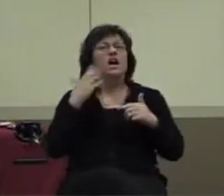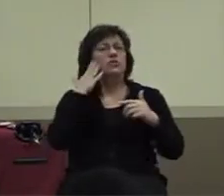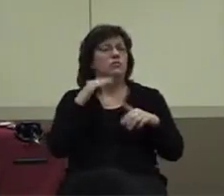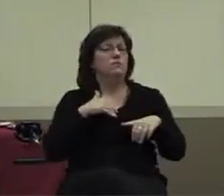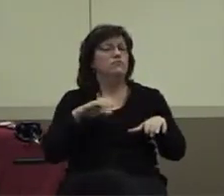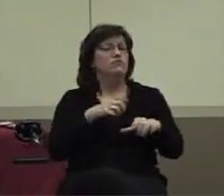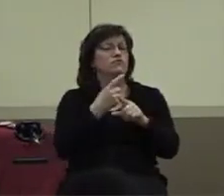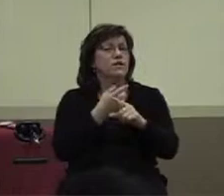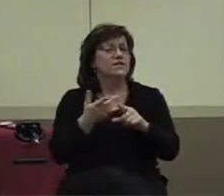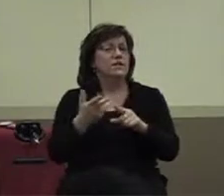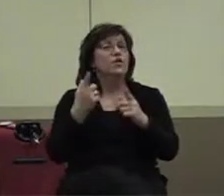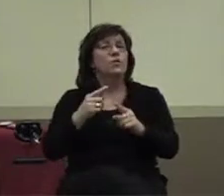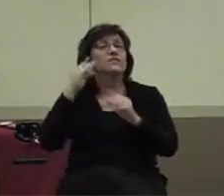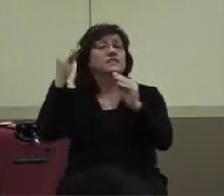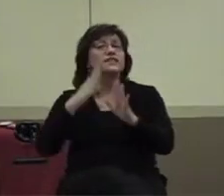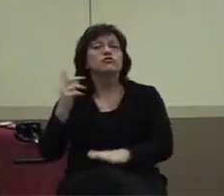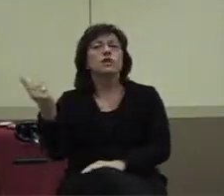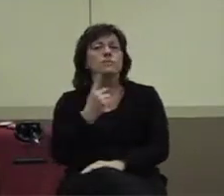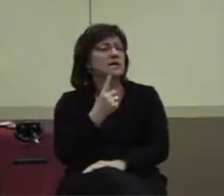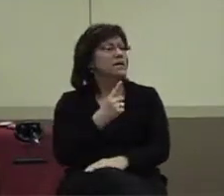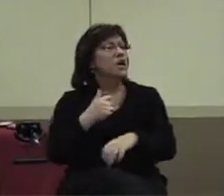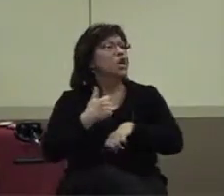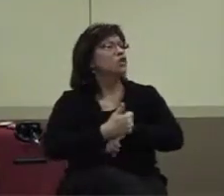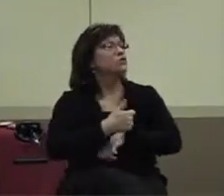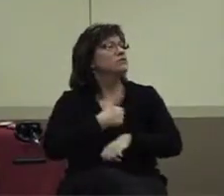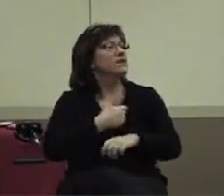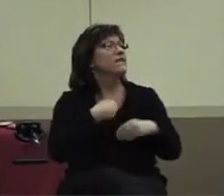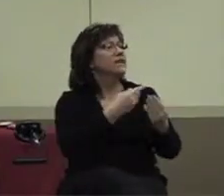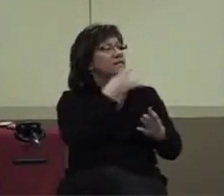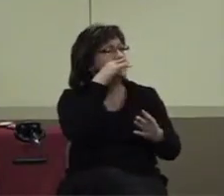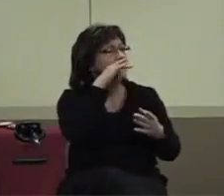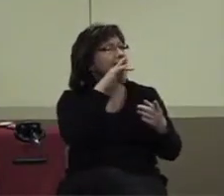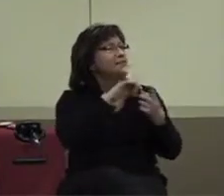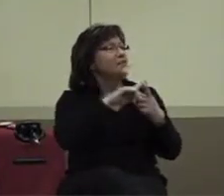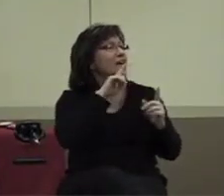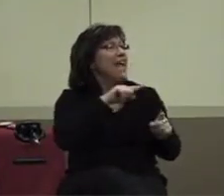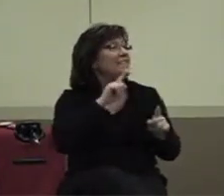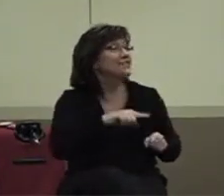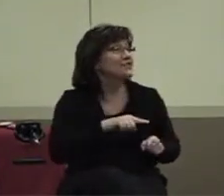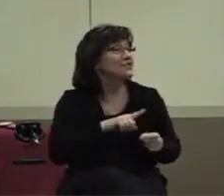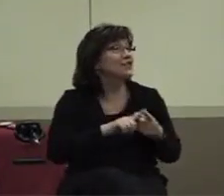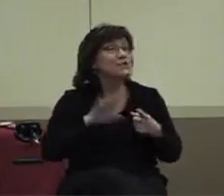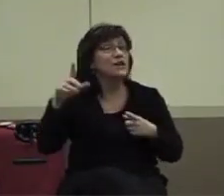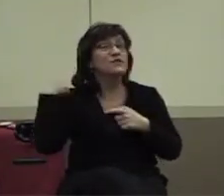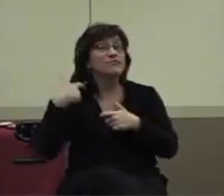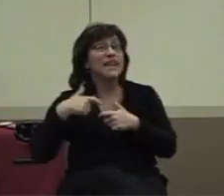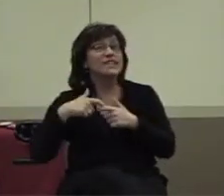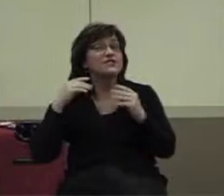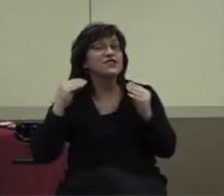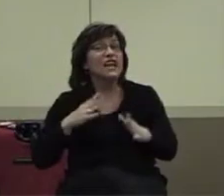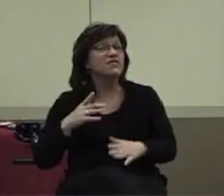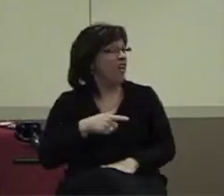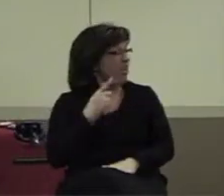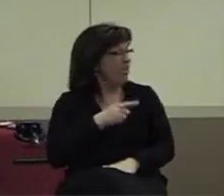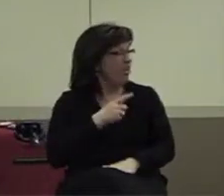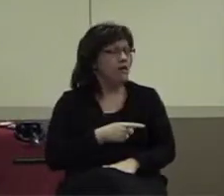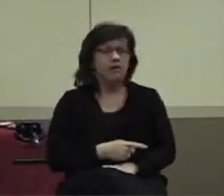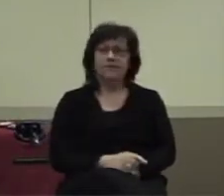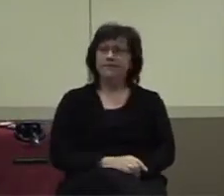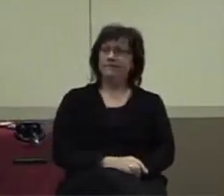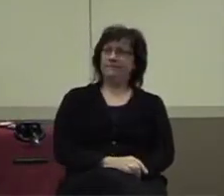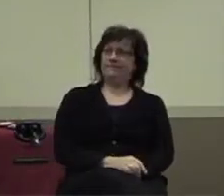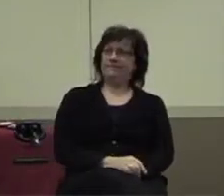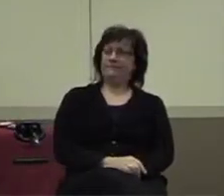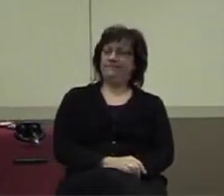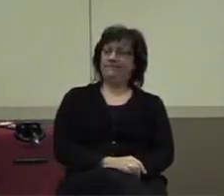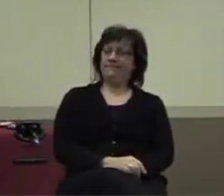and accuse me of giving a kid the answers to a Spanish test. And I said, trust